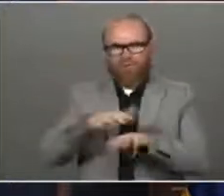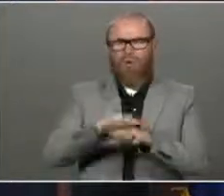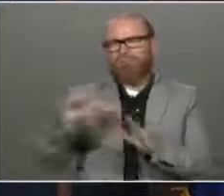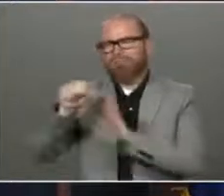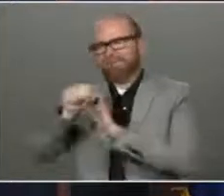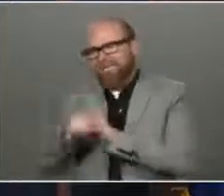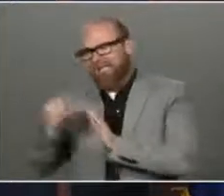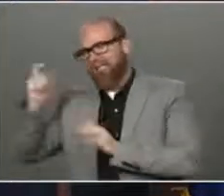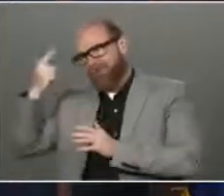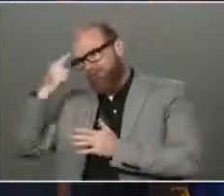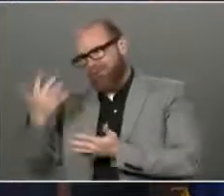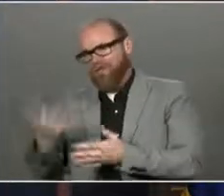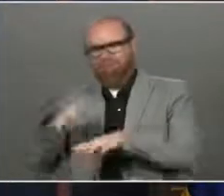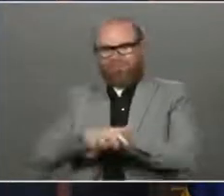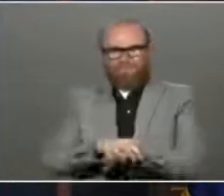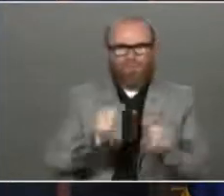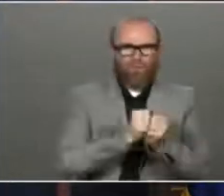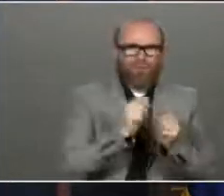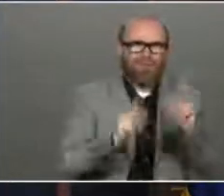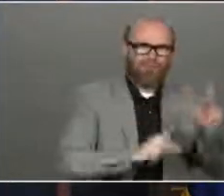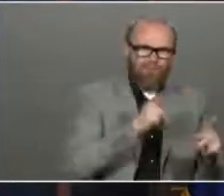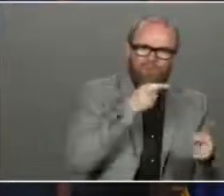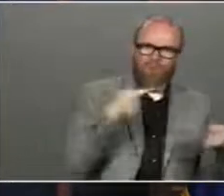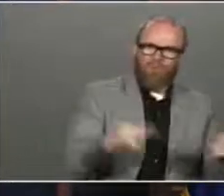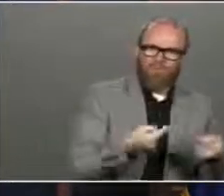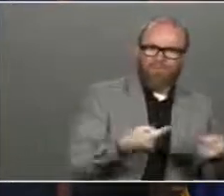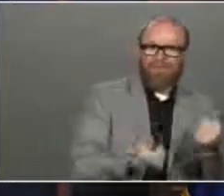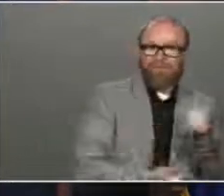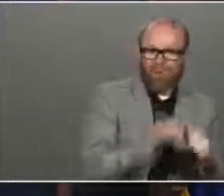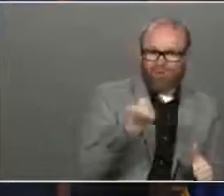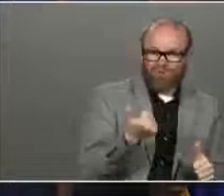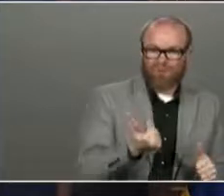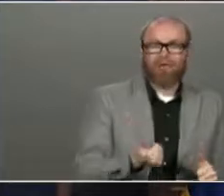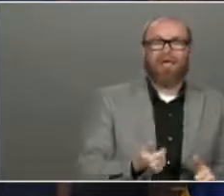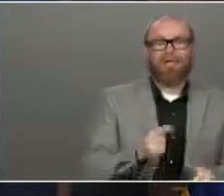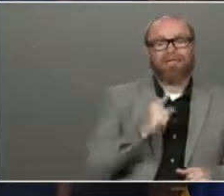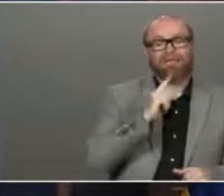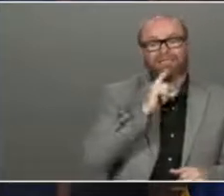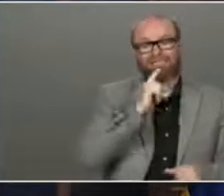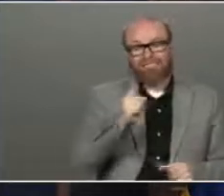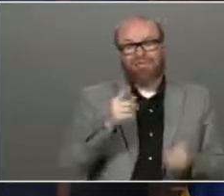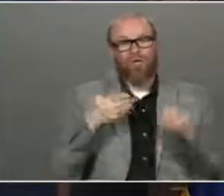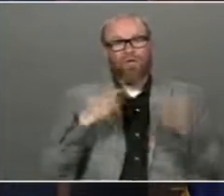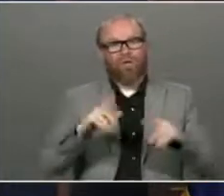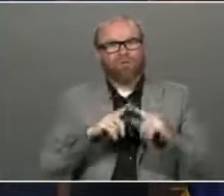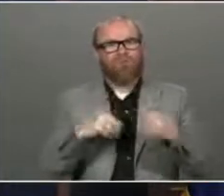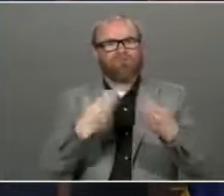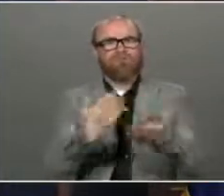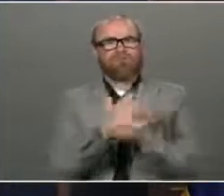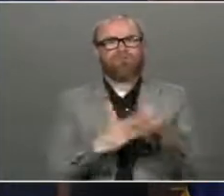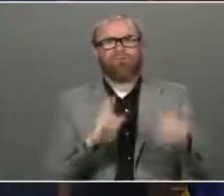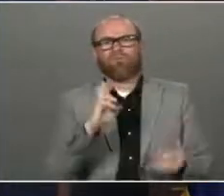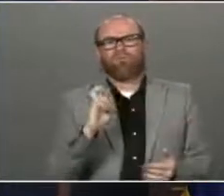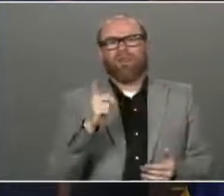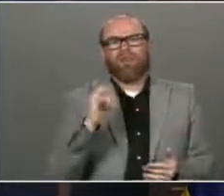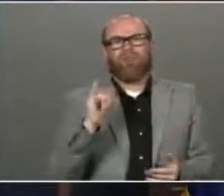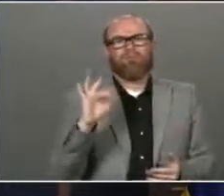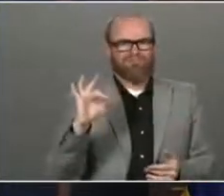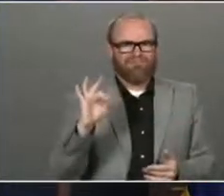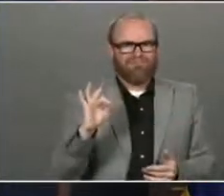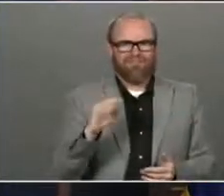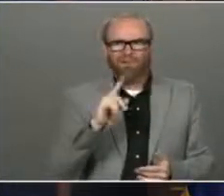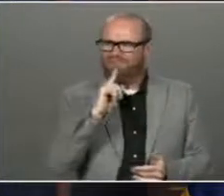government intersect with the people who are being hurt the most? And is there a way to provide some relief there? Are there fees in government that we